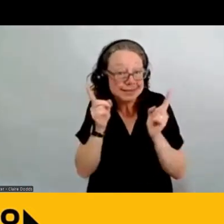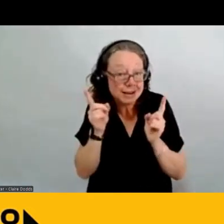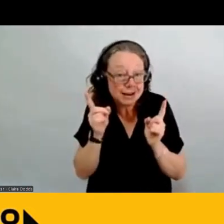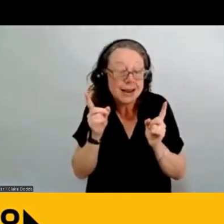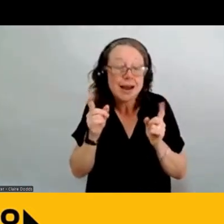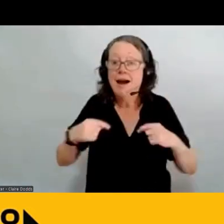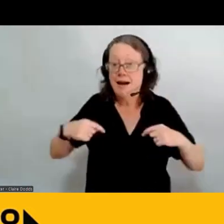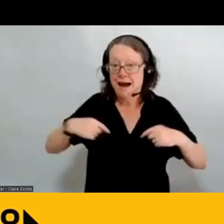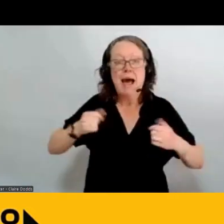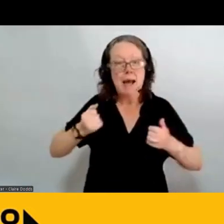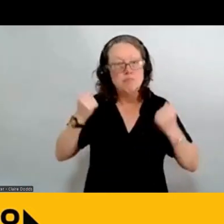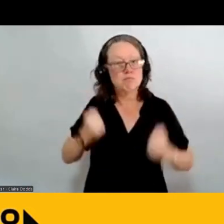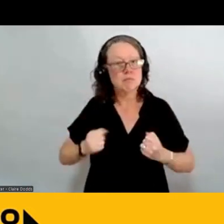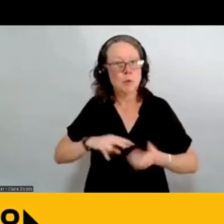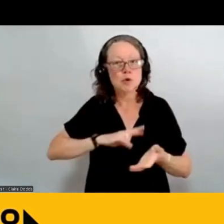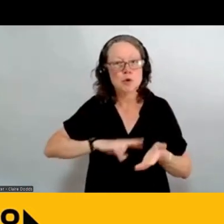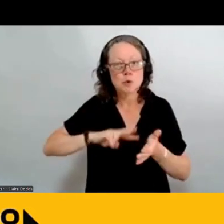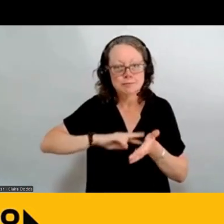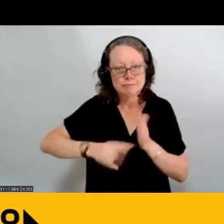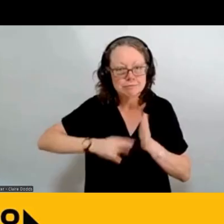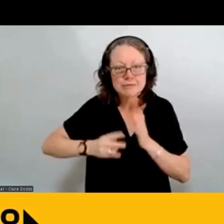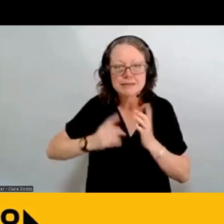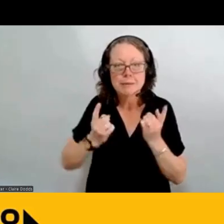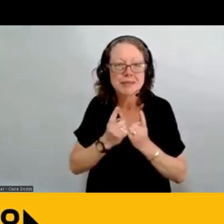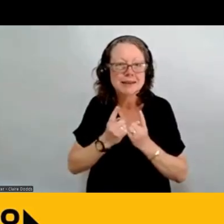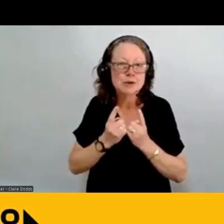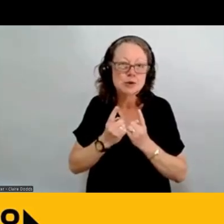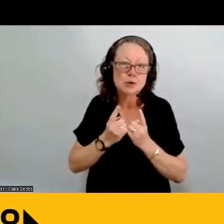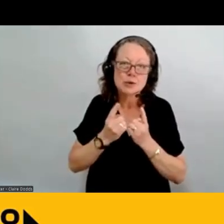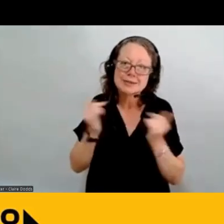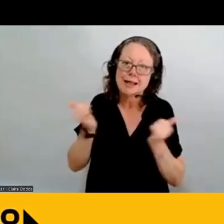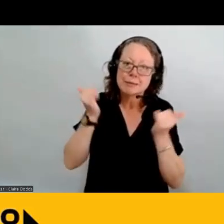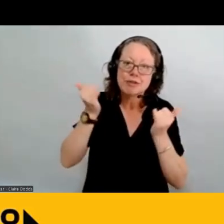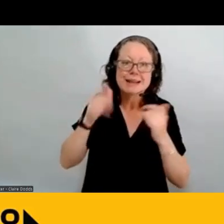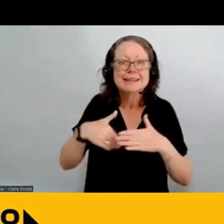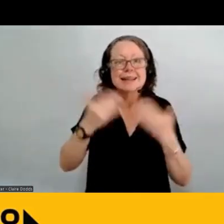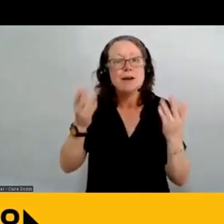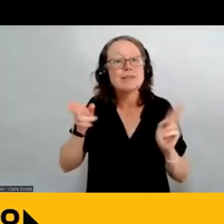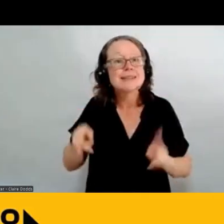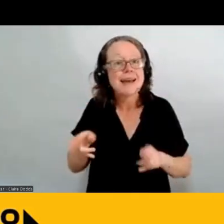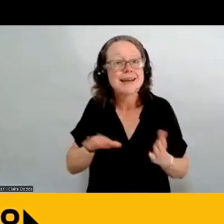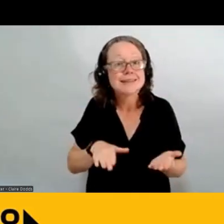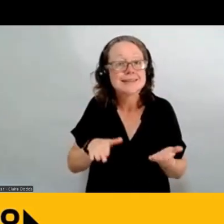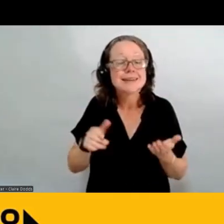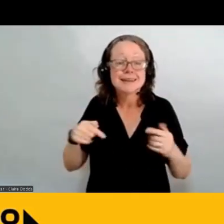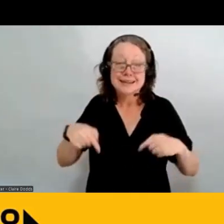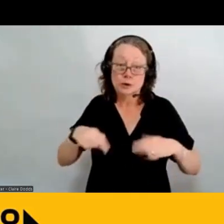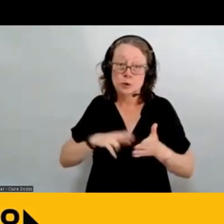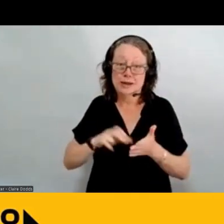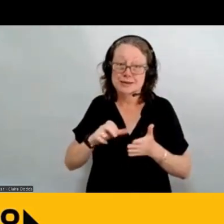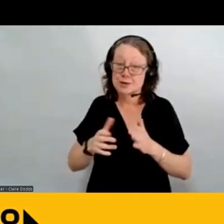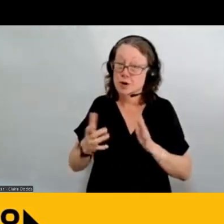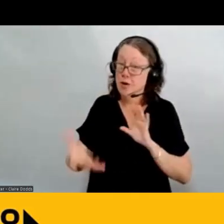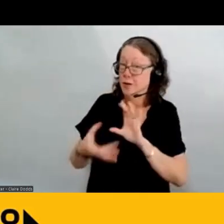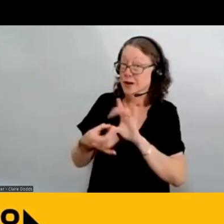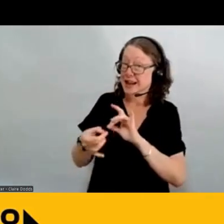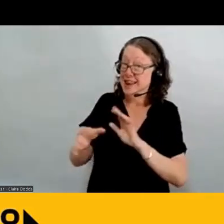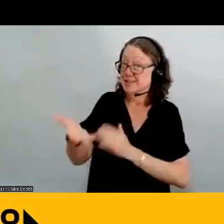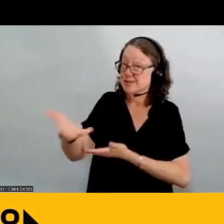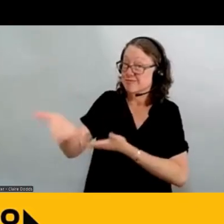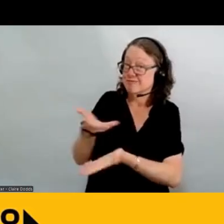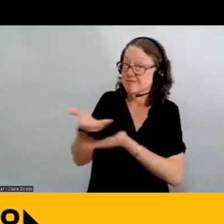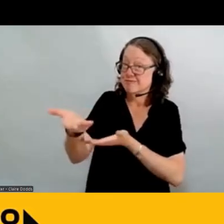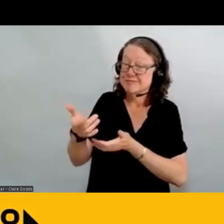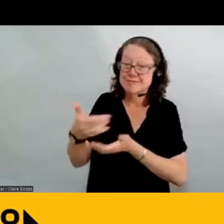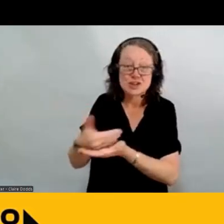in Newcastle. Would be great to connect to share ideas. Thank you, Yun. I'm sure Daniel would be